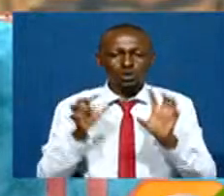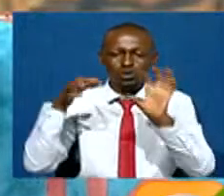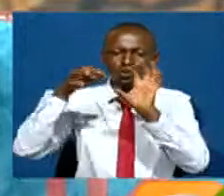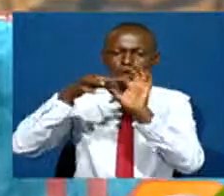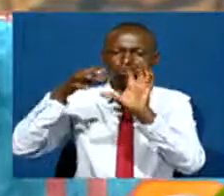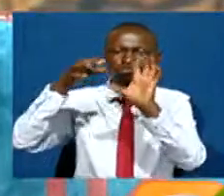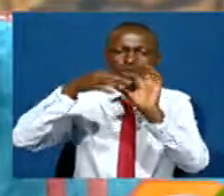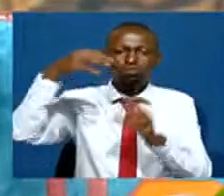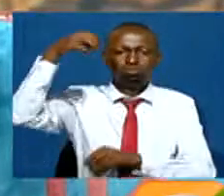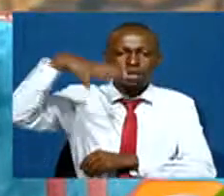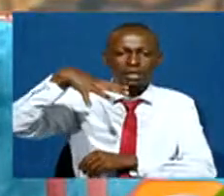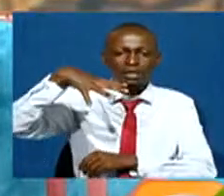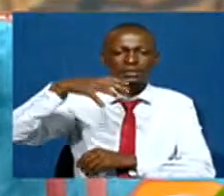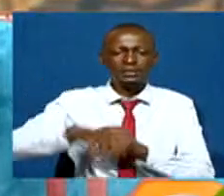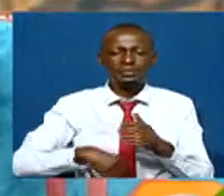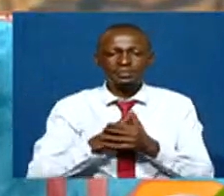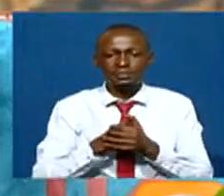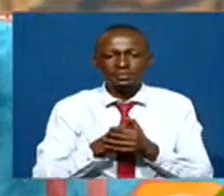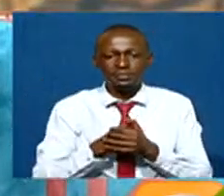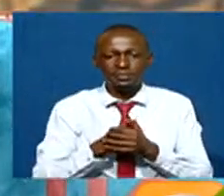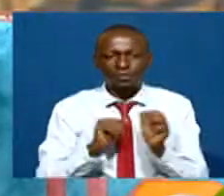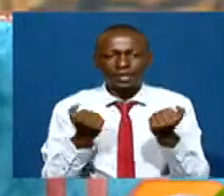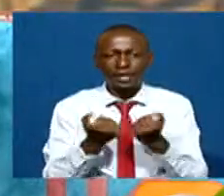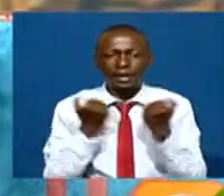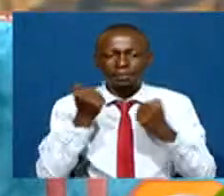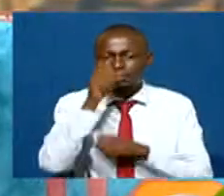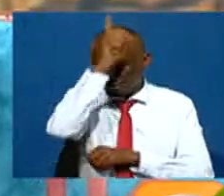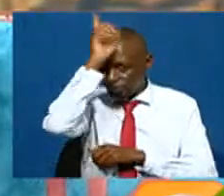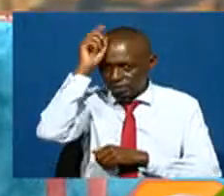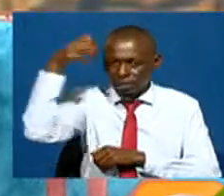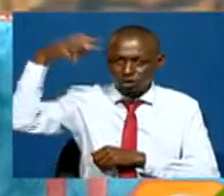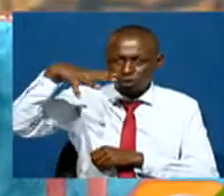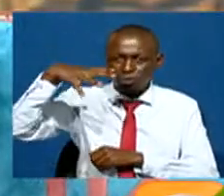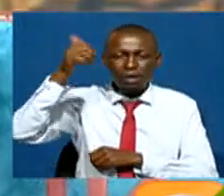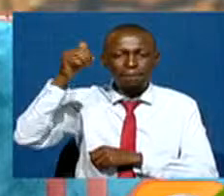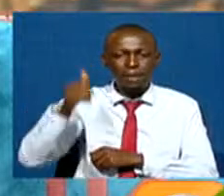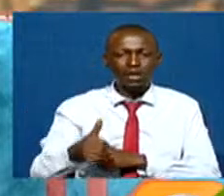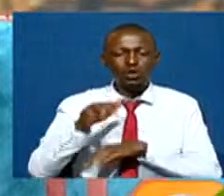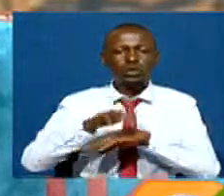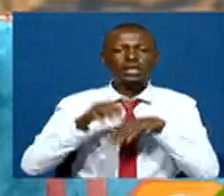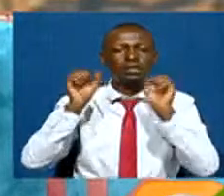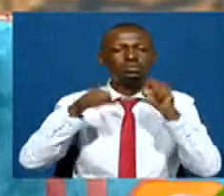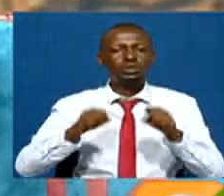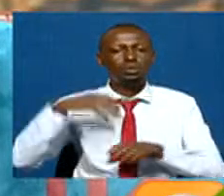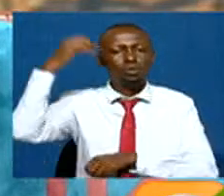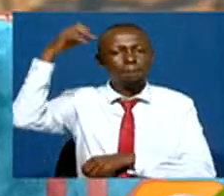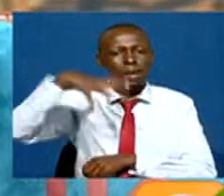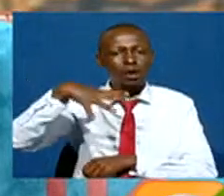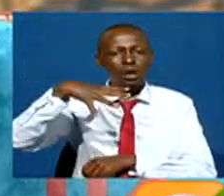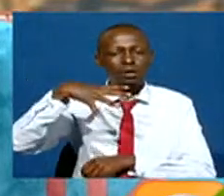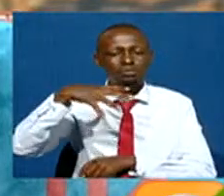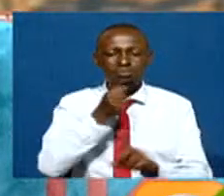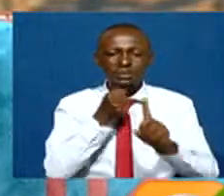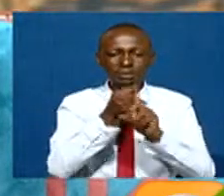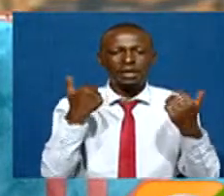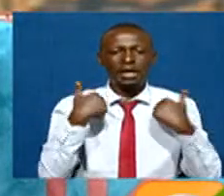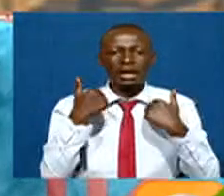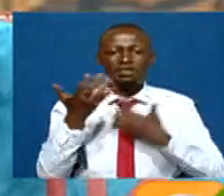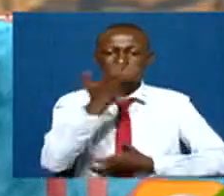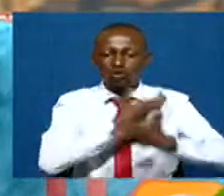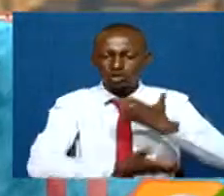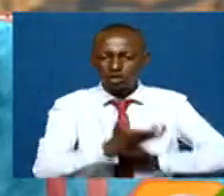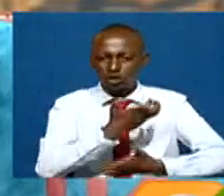to reach that village which has never seen power, possibly from independence. The impact is really massive, both from the economic